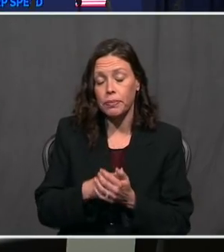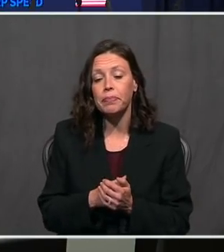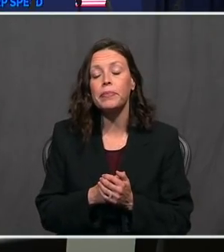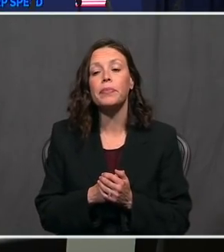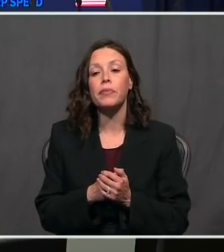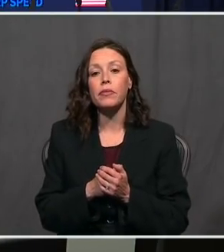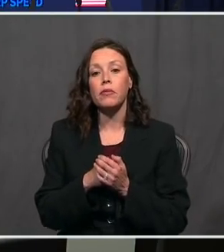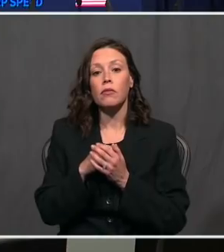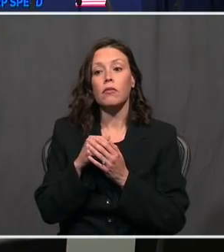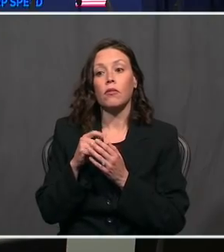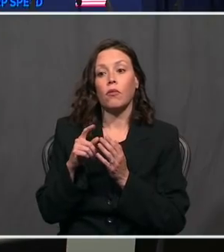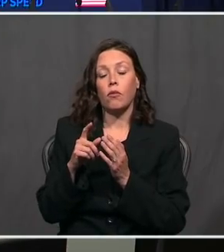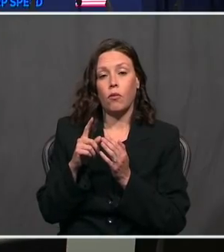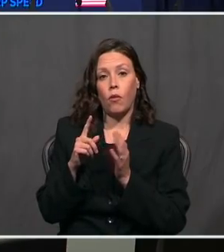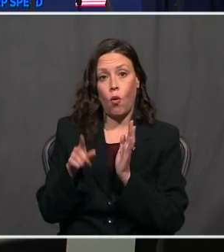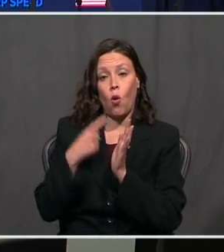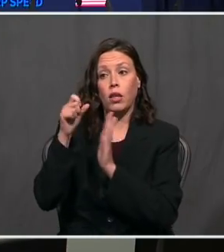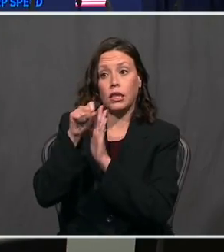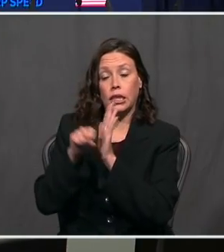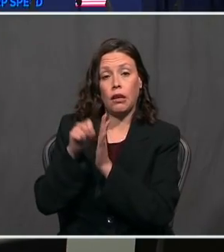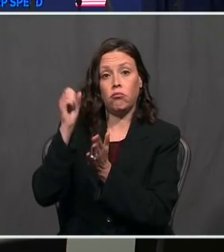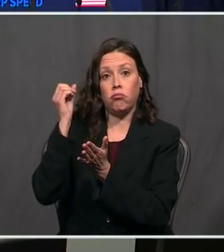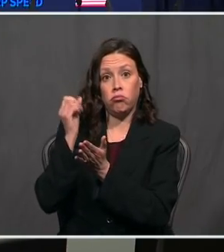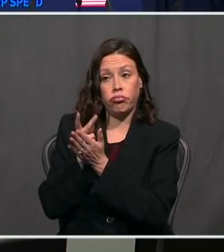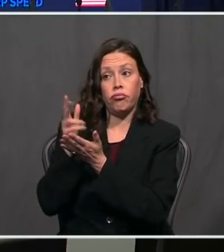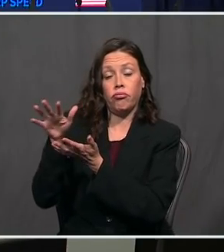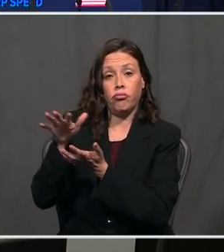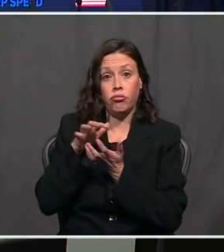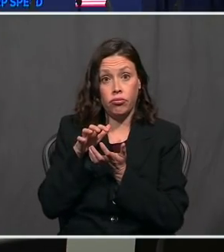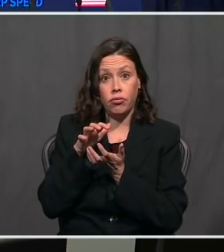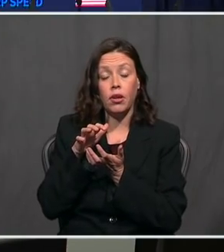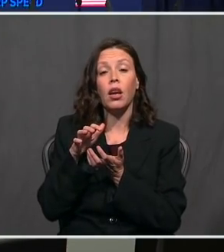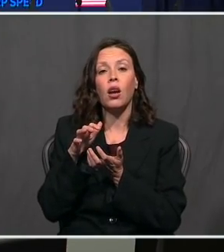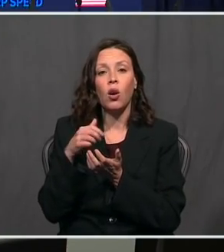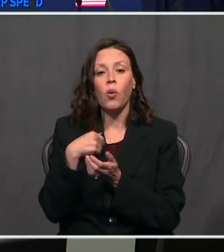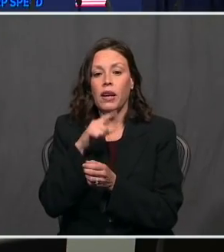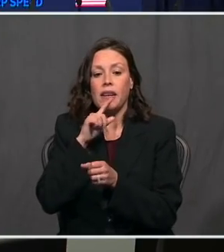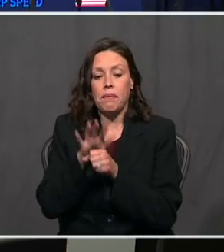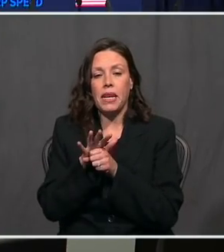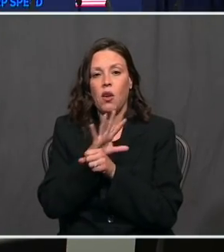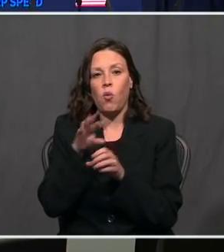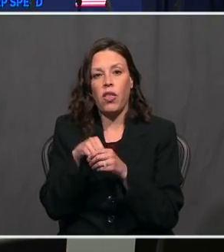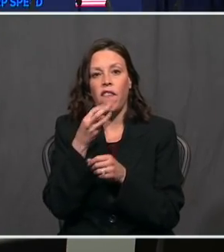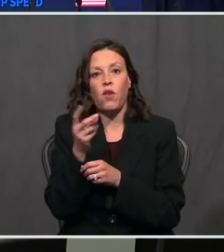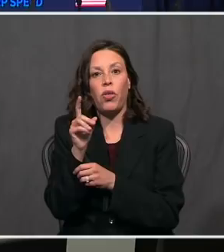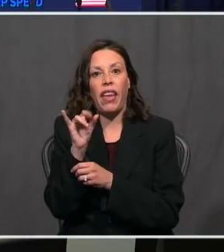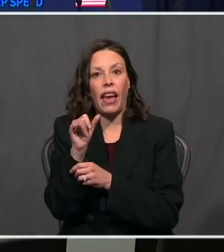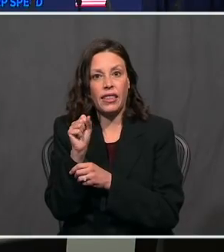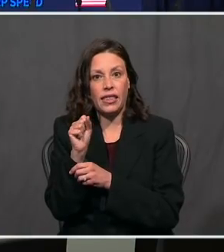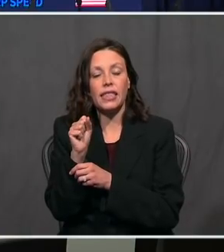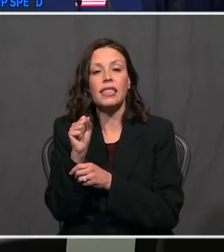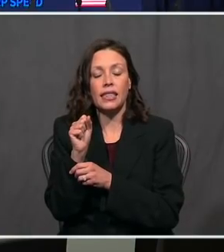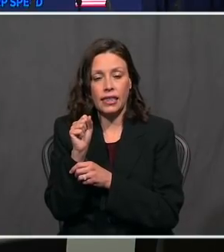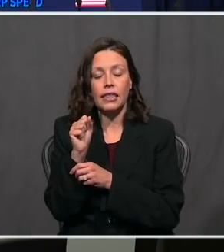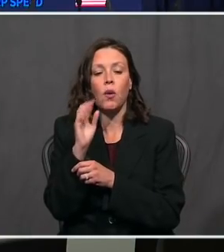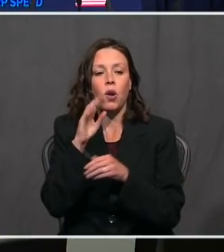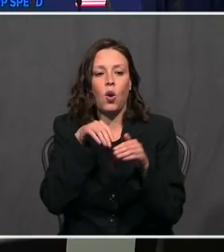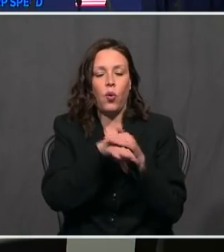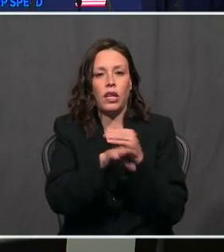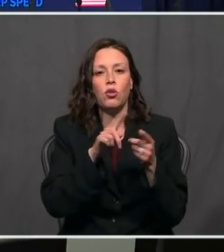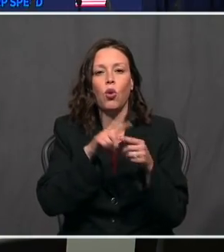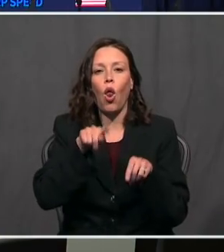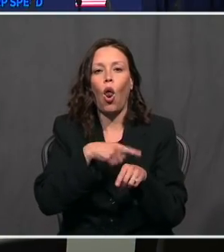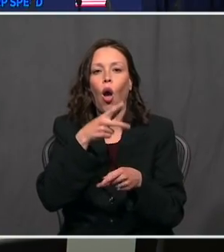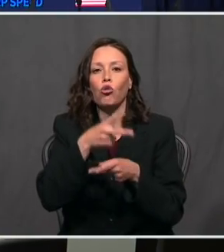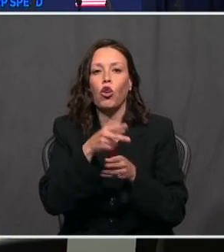get vaccinations from the states, and I think that's the first part of it, we are committed within a couple of days of getting into the first long-term care facilities and